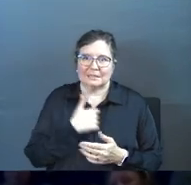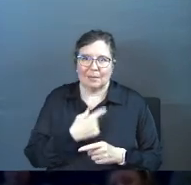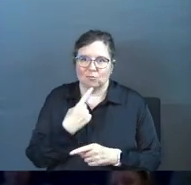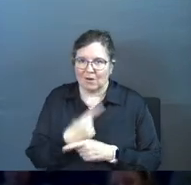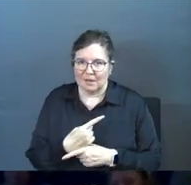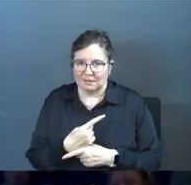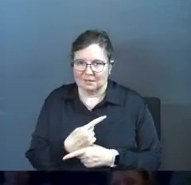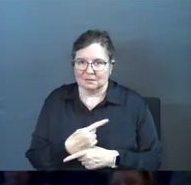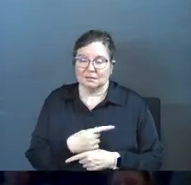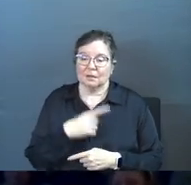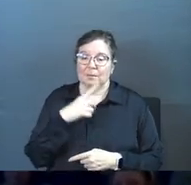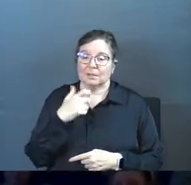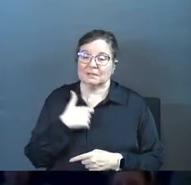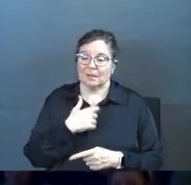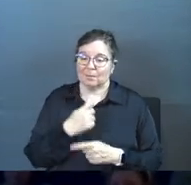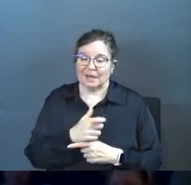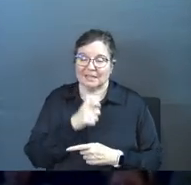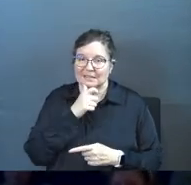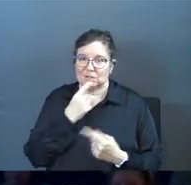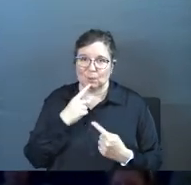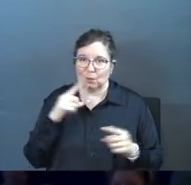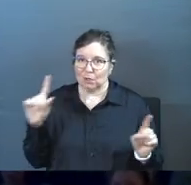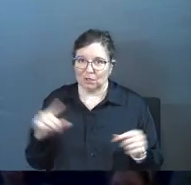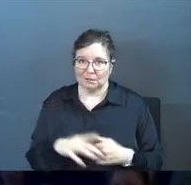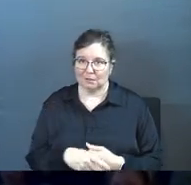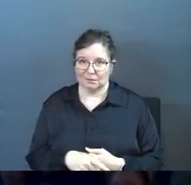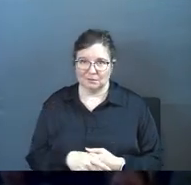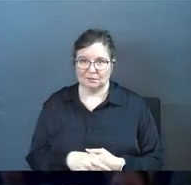I'm right. Because I'm right doesn't work.